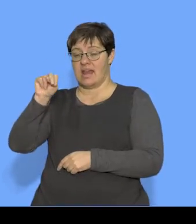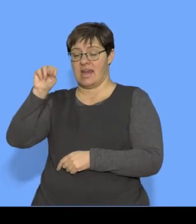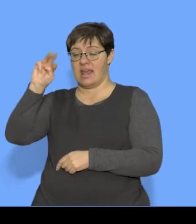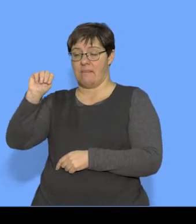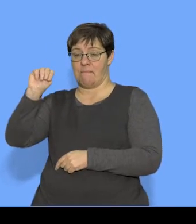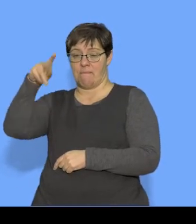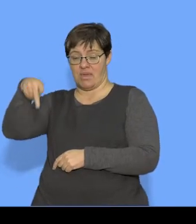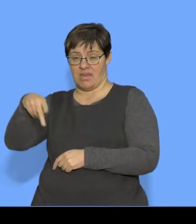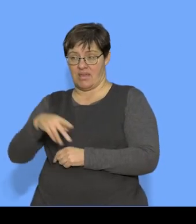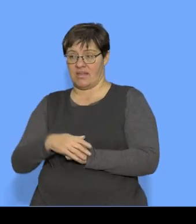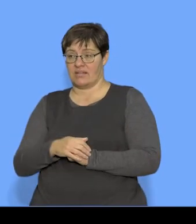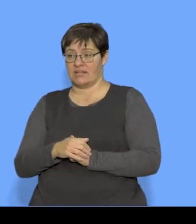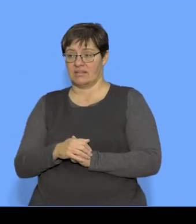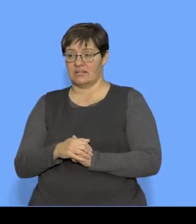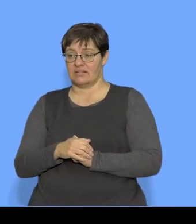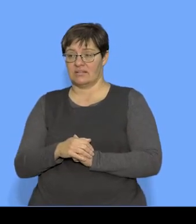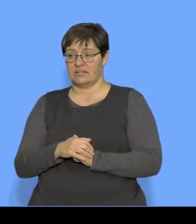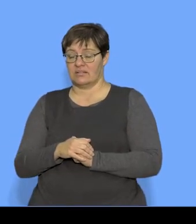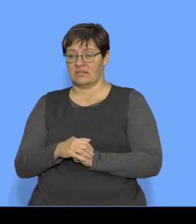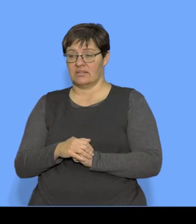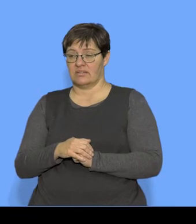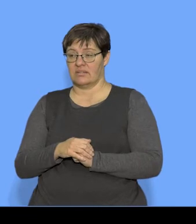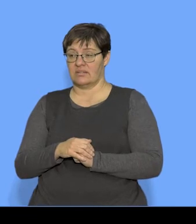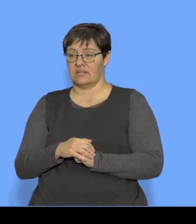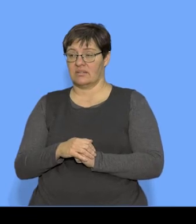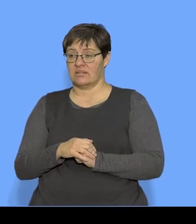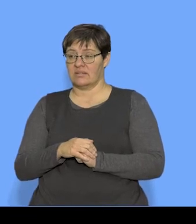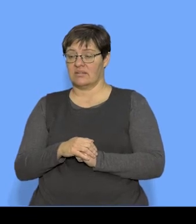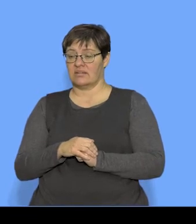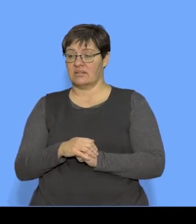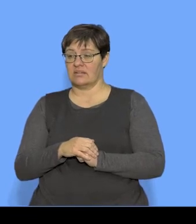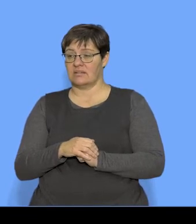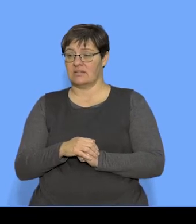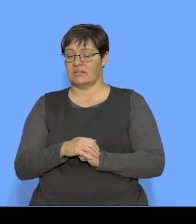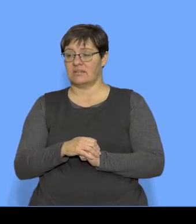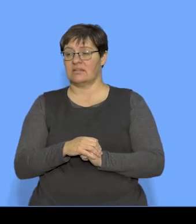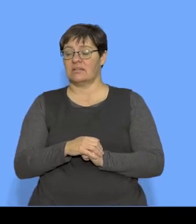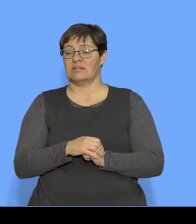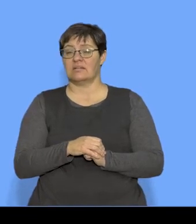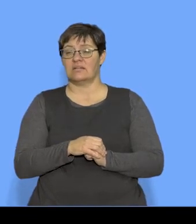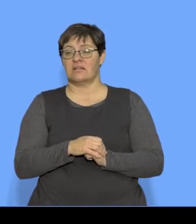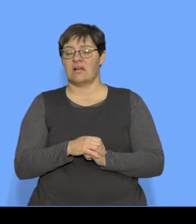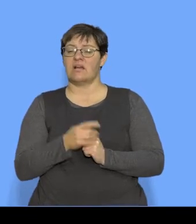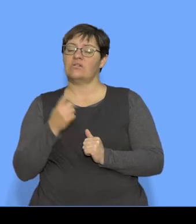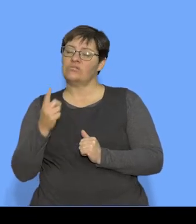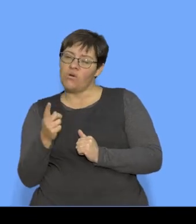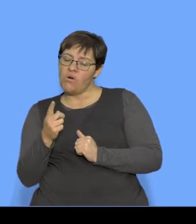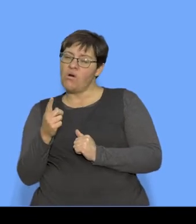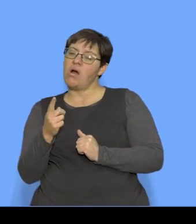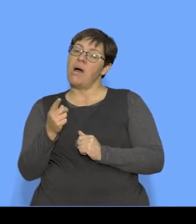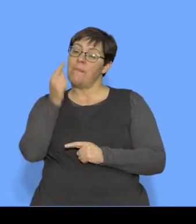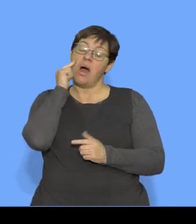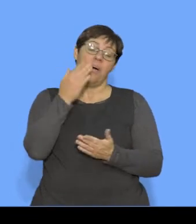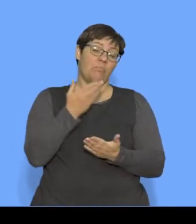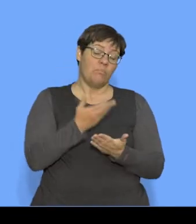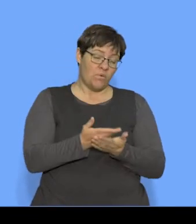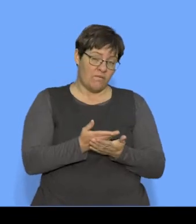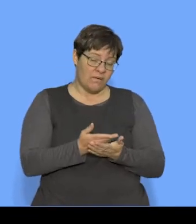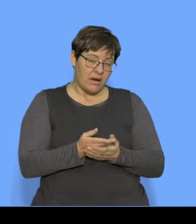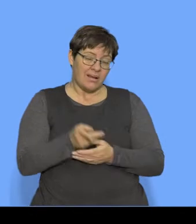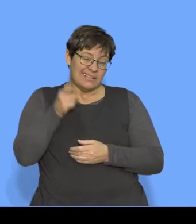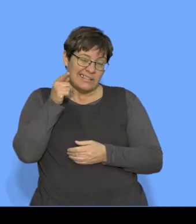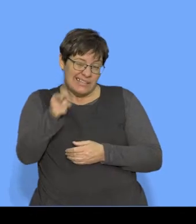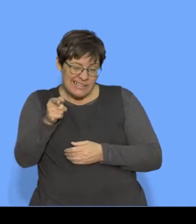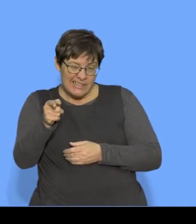NMP, N for no one, and M for money, and P there, right? So I must prove that in this